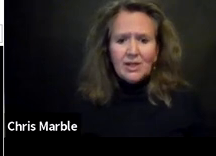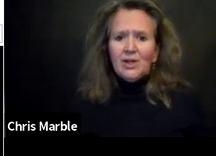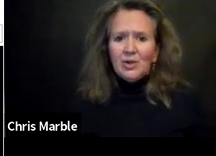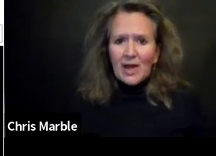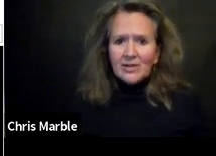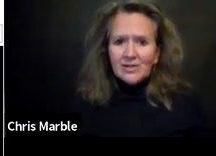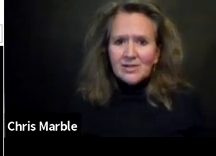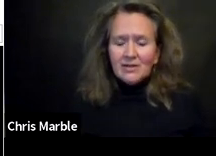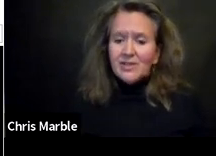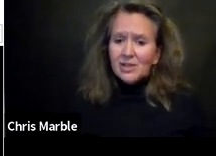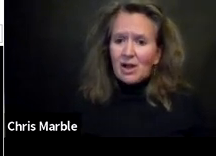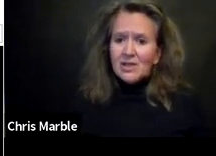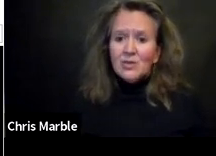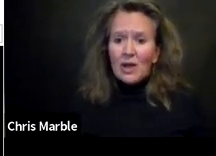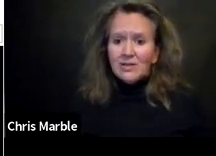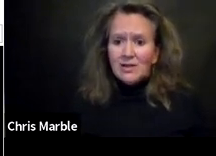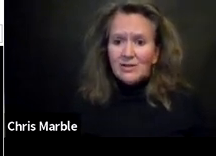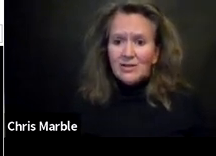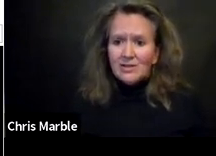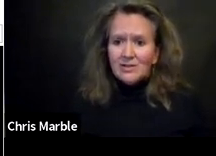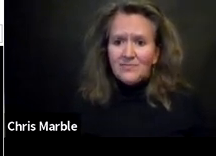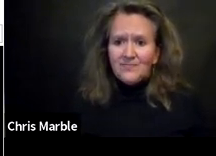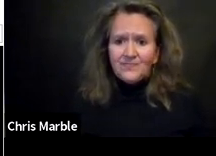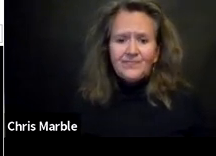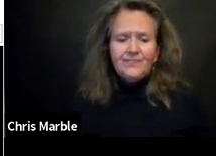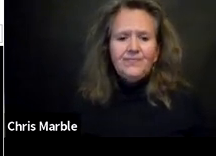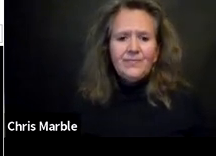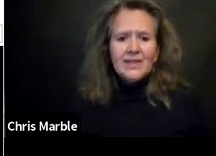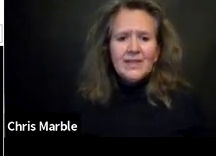a person who has vision loss as well as a hearing loss.